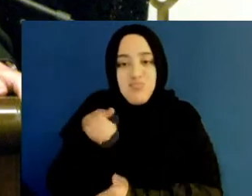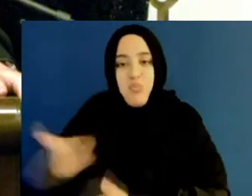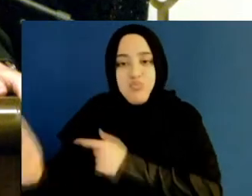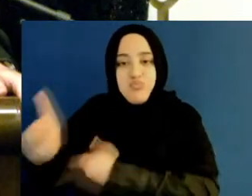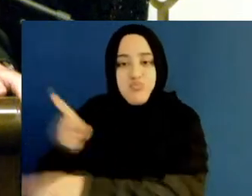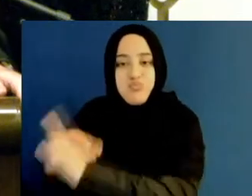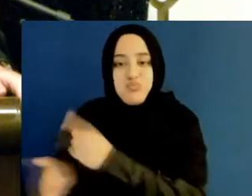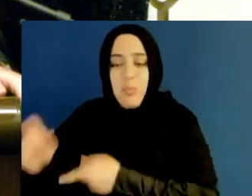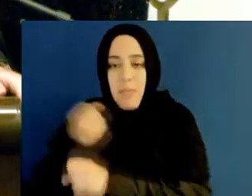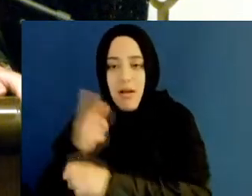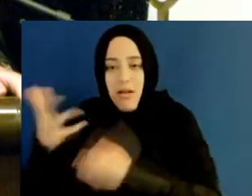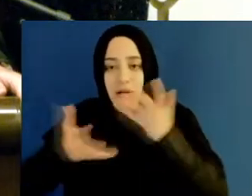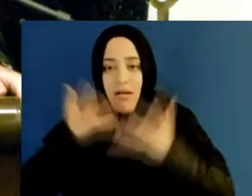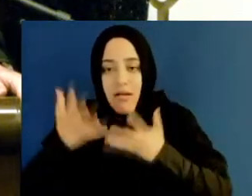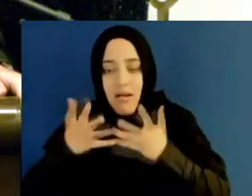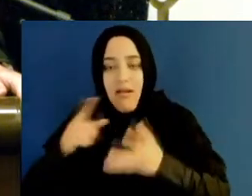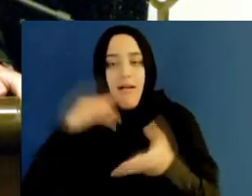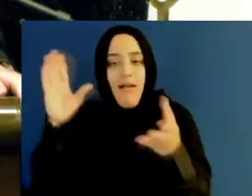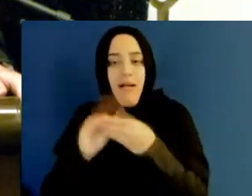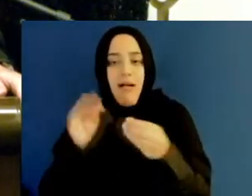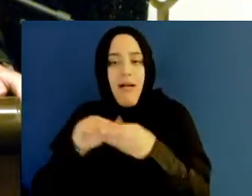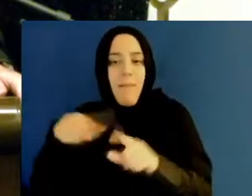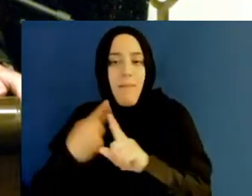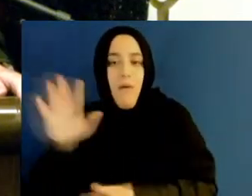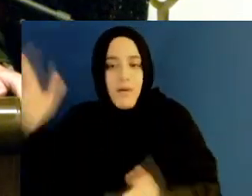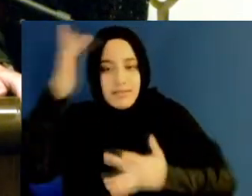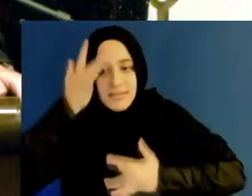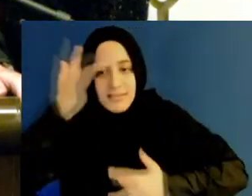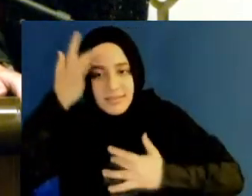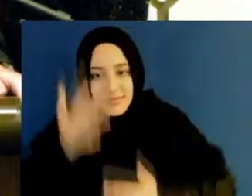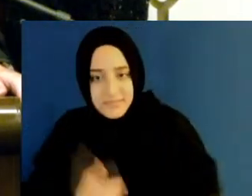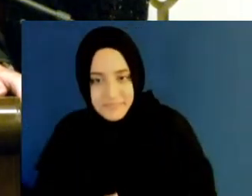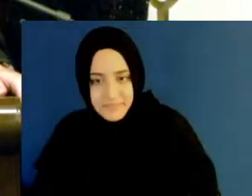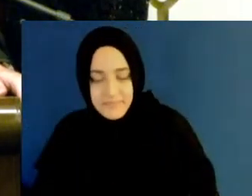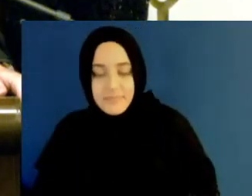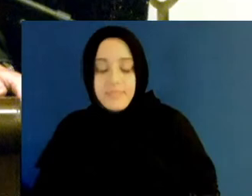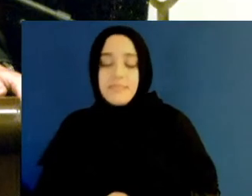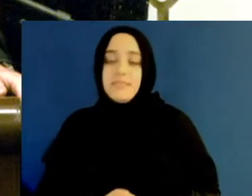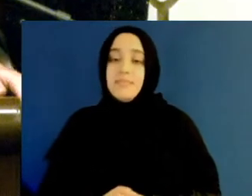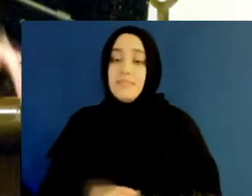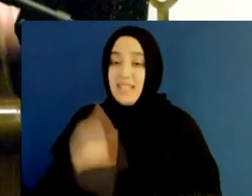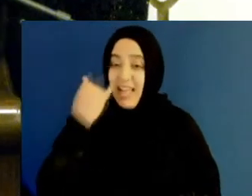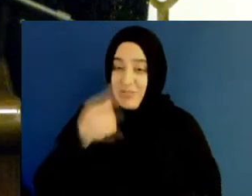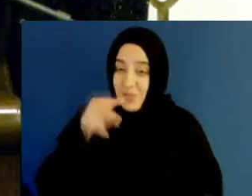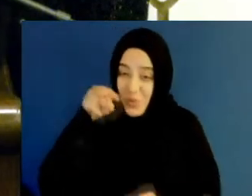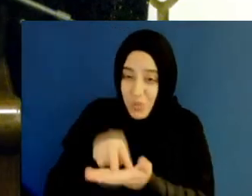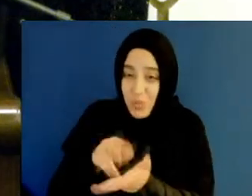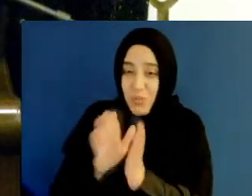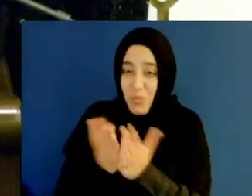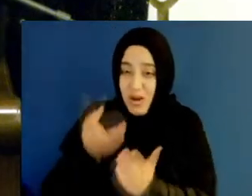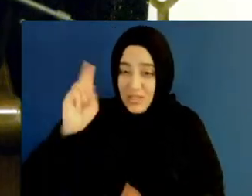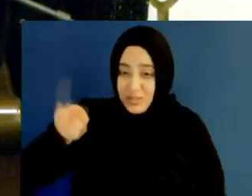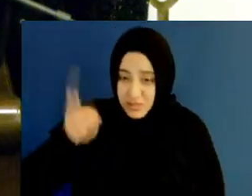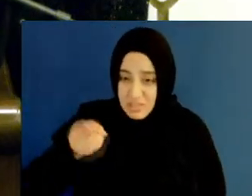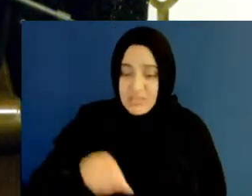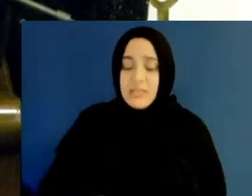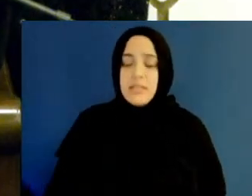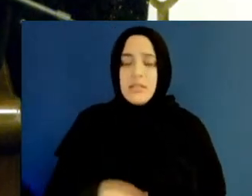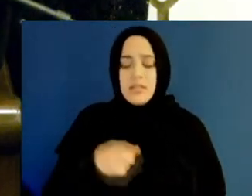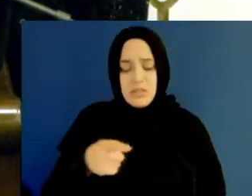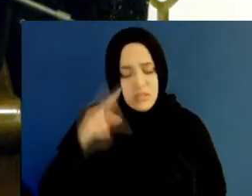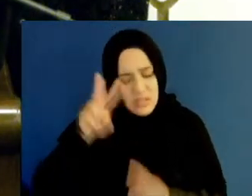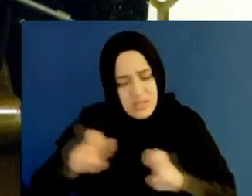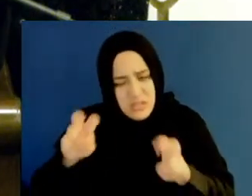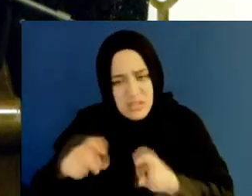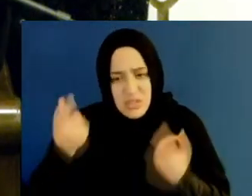of sickness Imam Sajjad had. If you were to look through the books of history and you ask what was the sickness of Imam